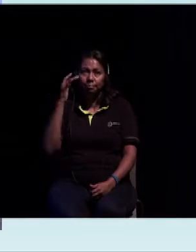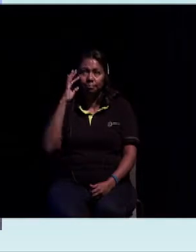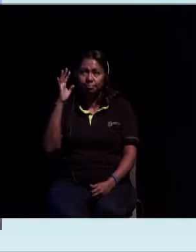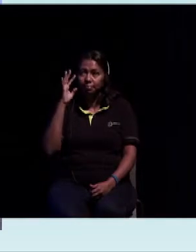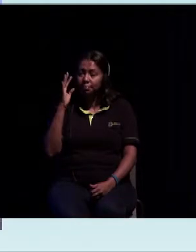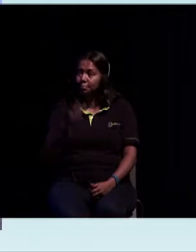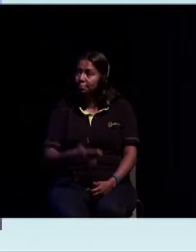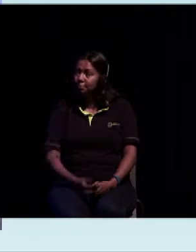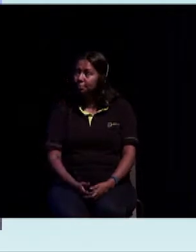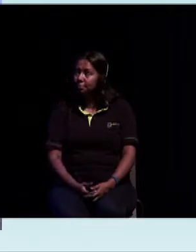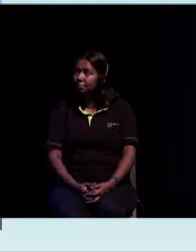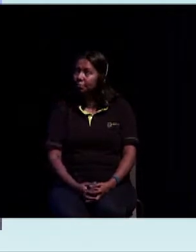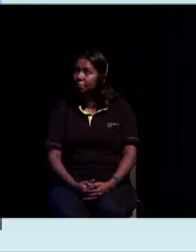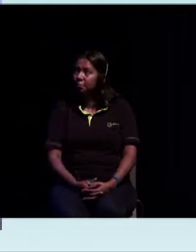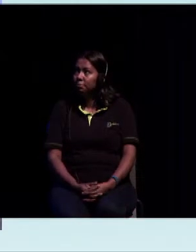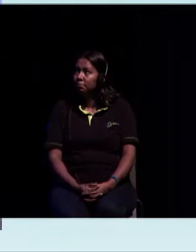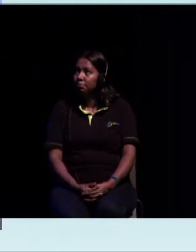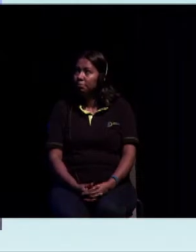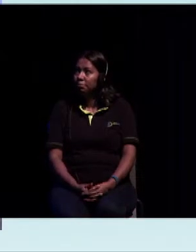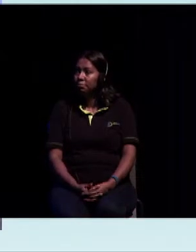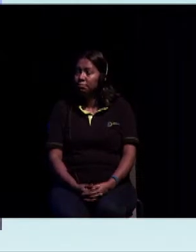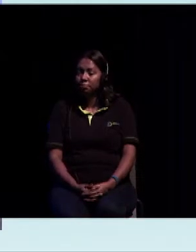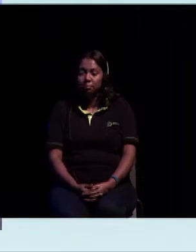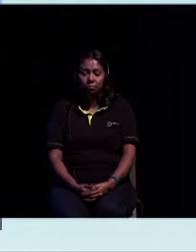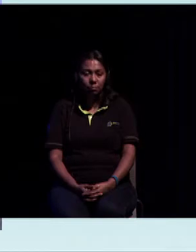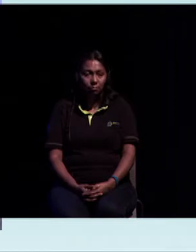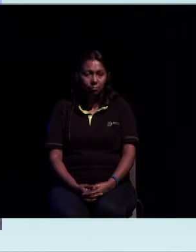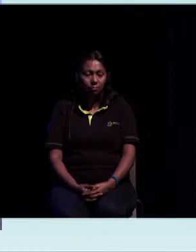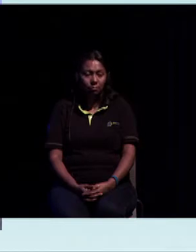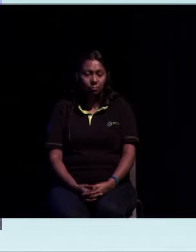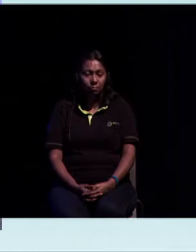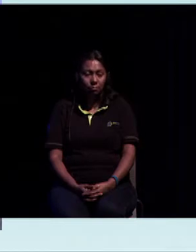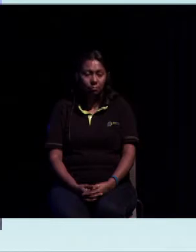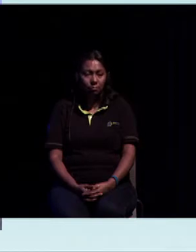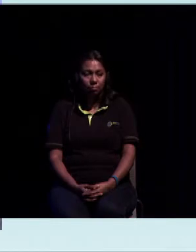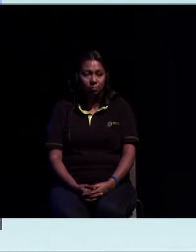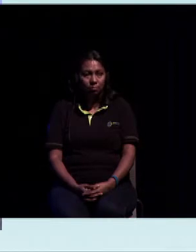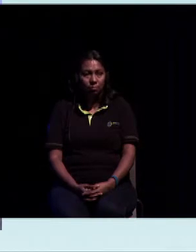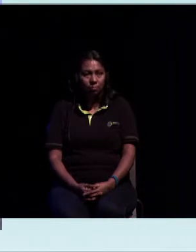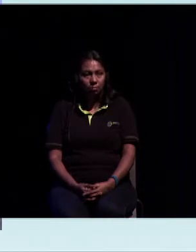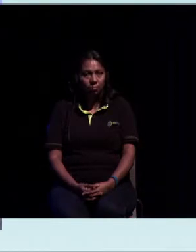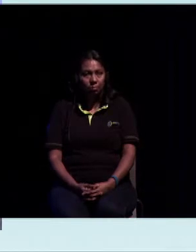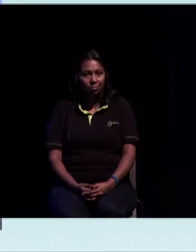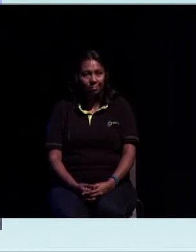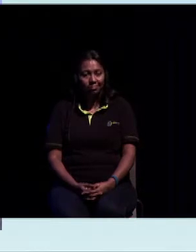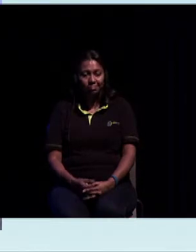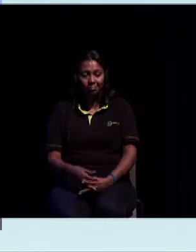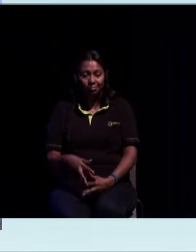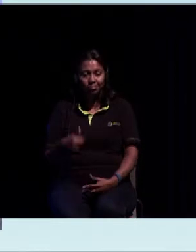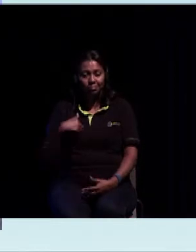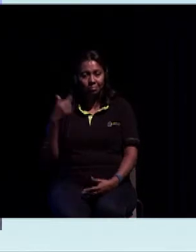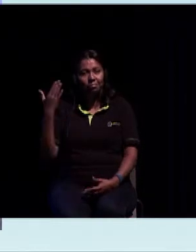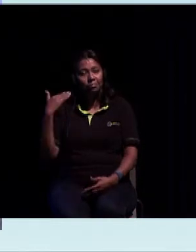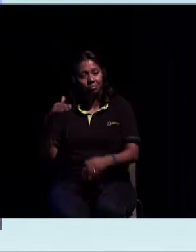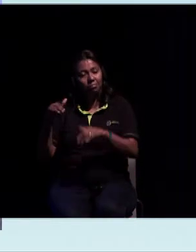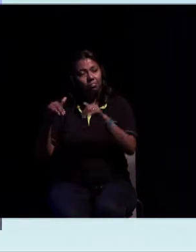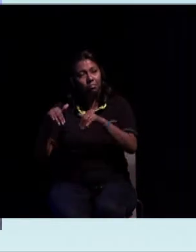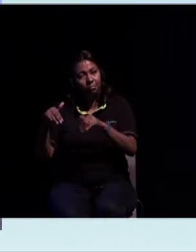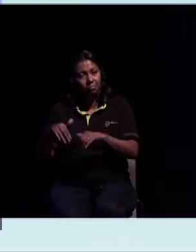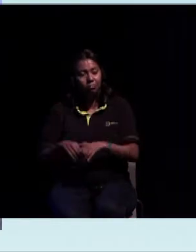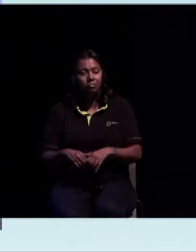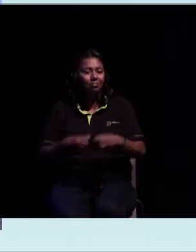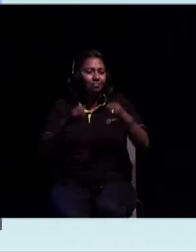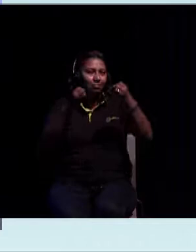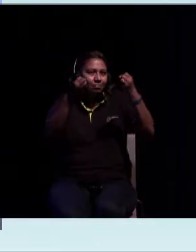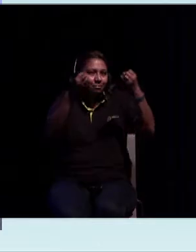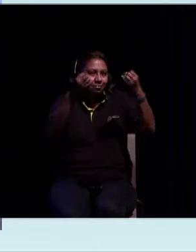In bringing that to you, I come from an Australian perspective, so I'll just share with you a simple story about a place that I love very dearly. It's in the